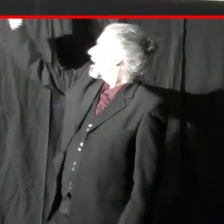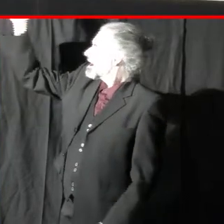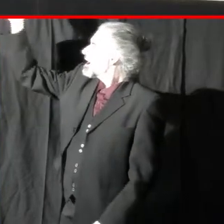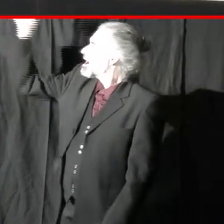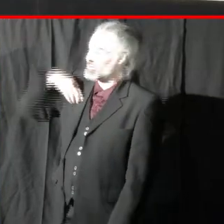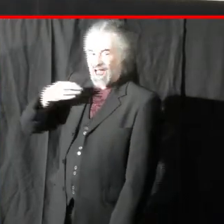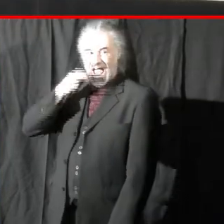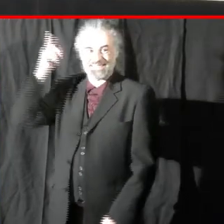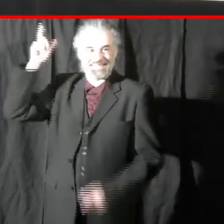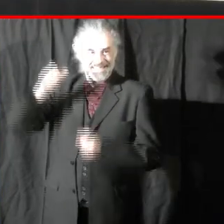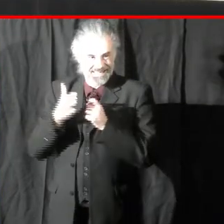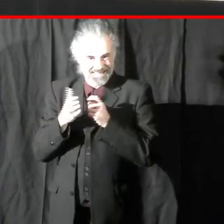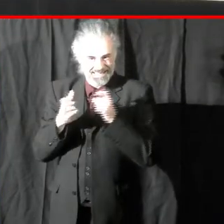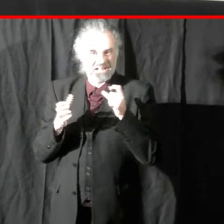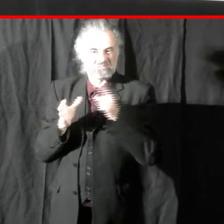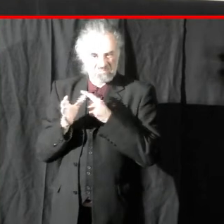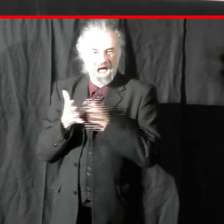there.